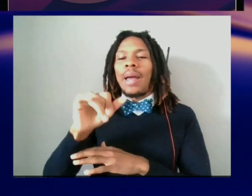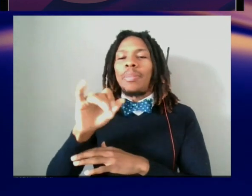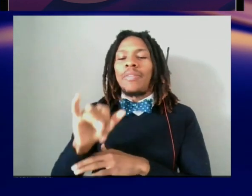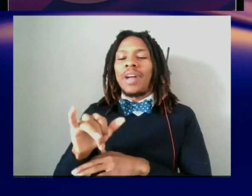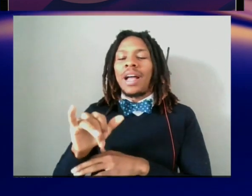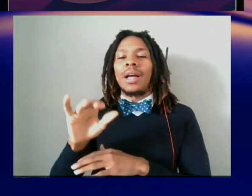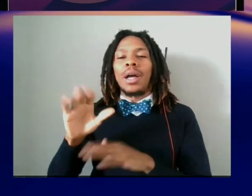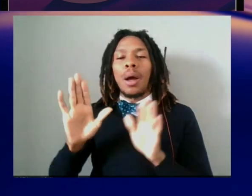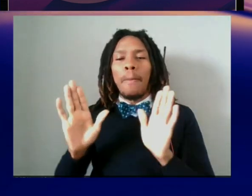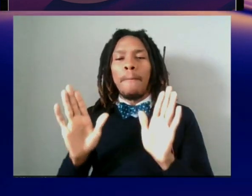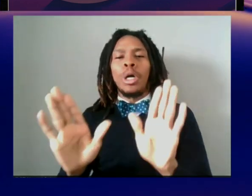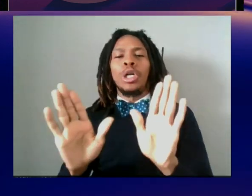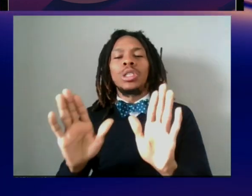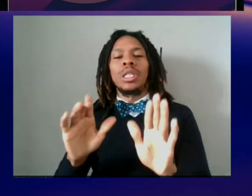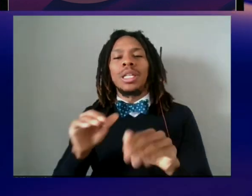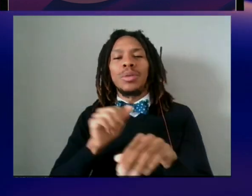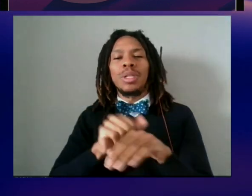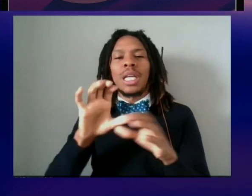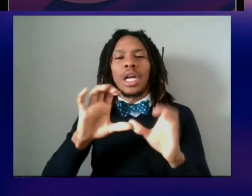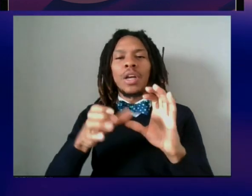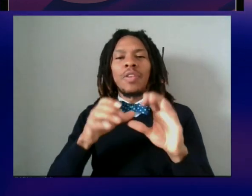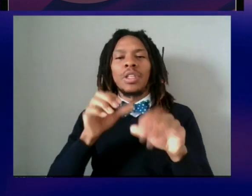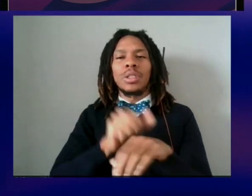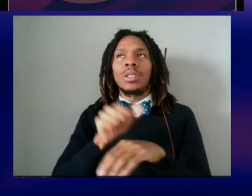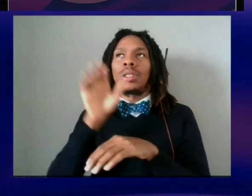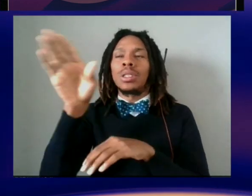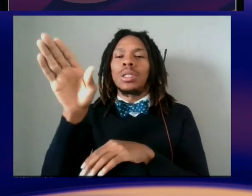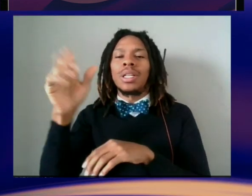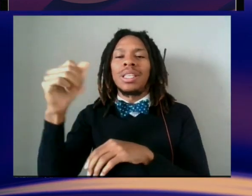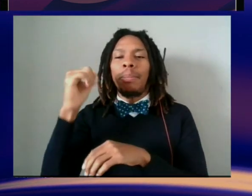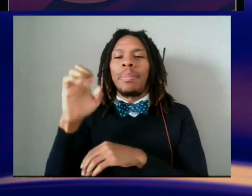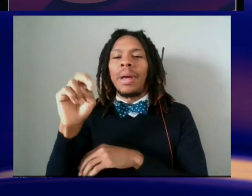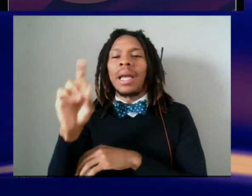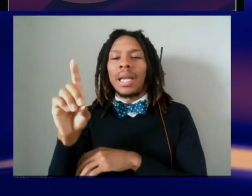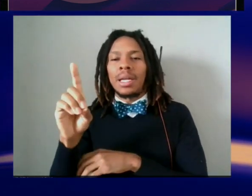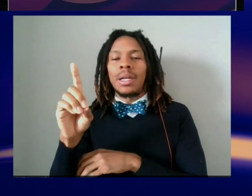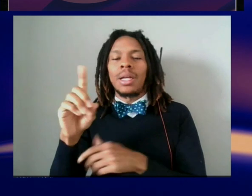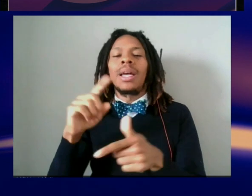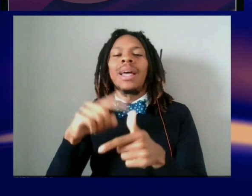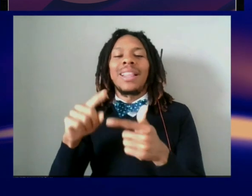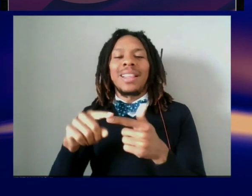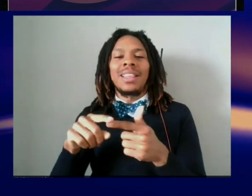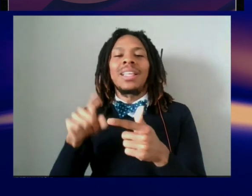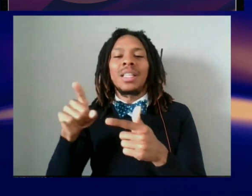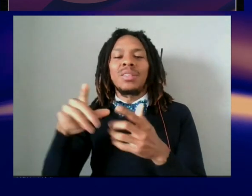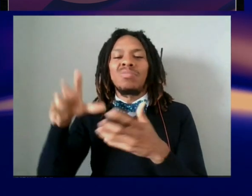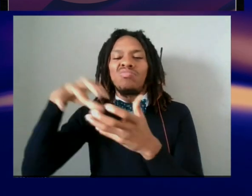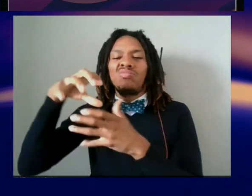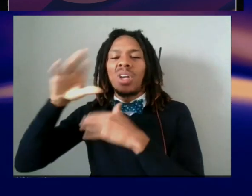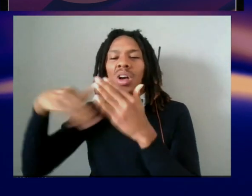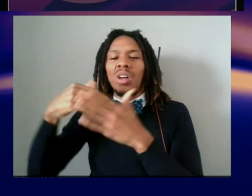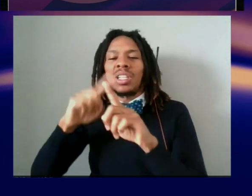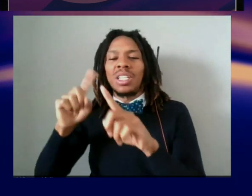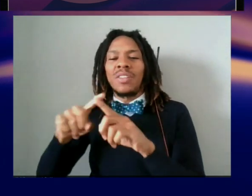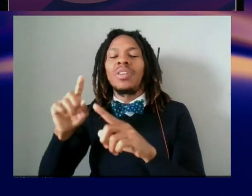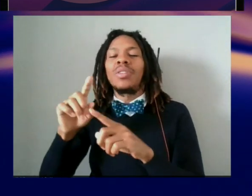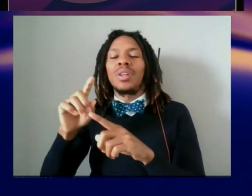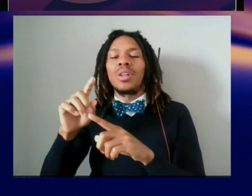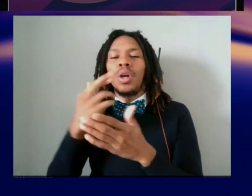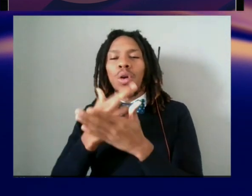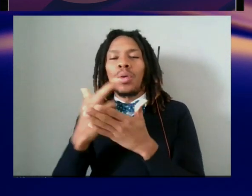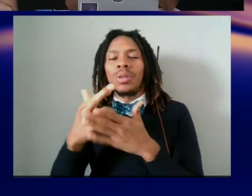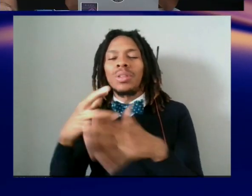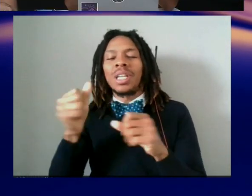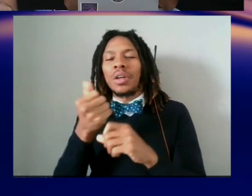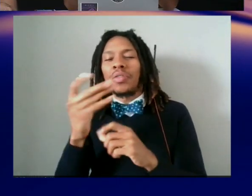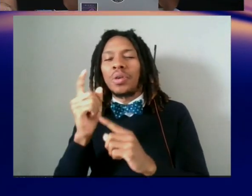that configuration up to the back end, and that will essentially spin up all the different resources. Now this is going to take a couple of minutes during